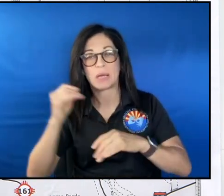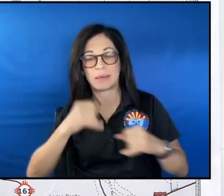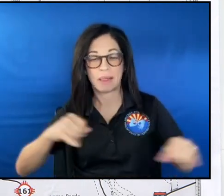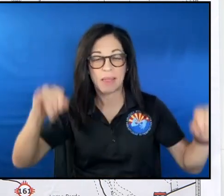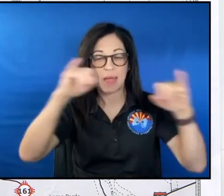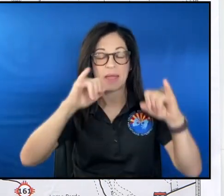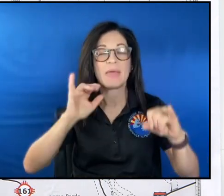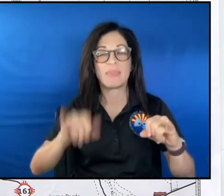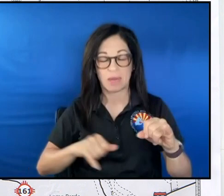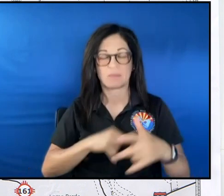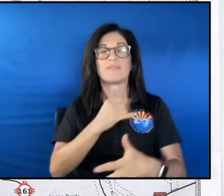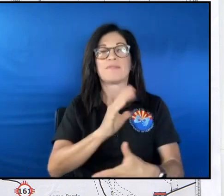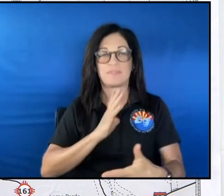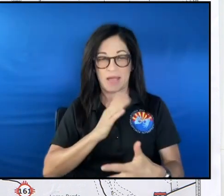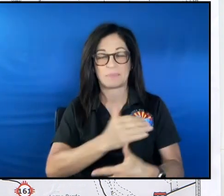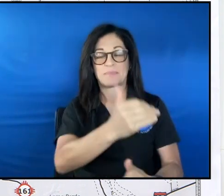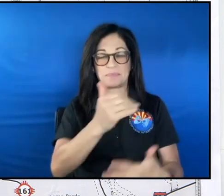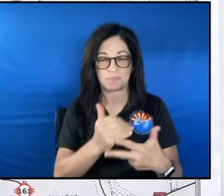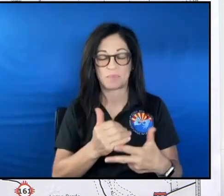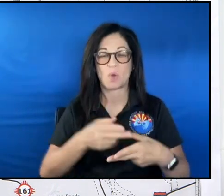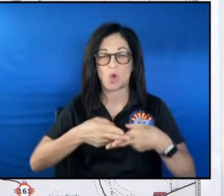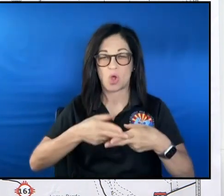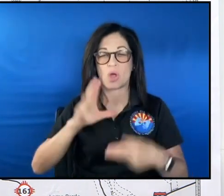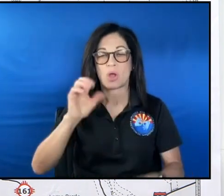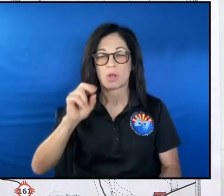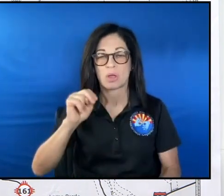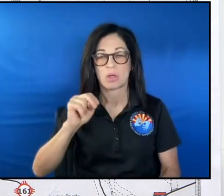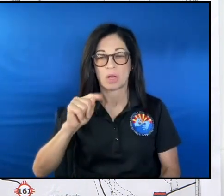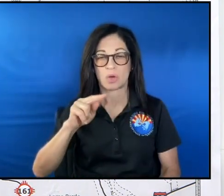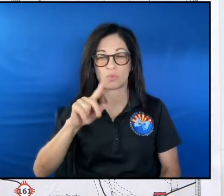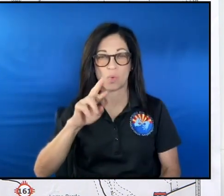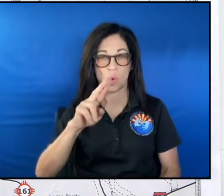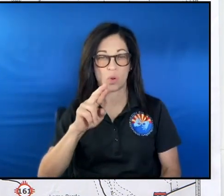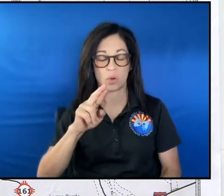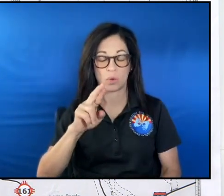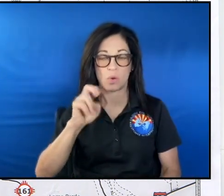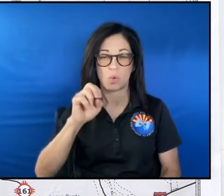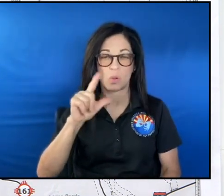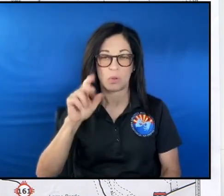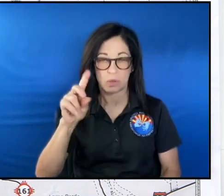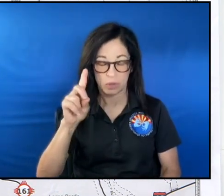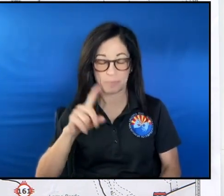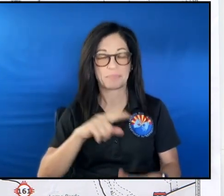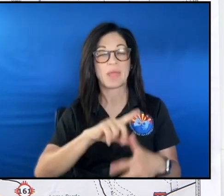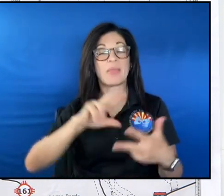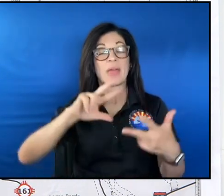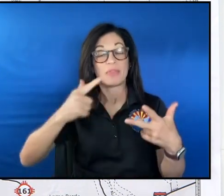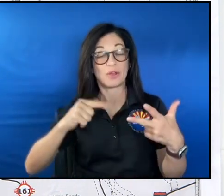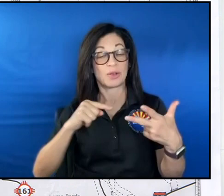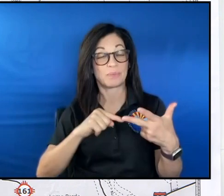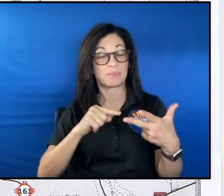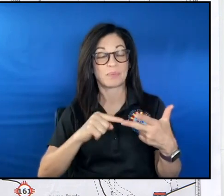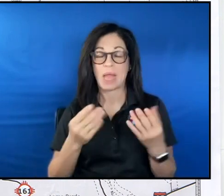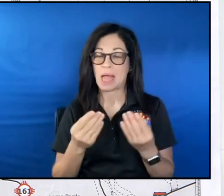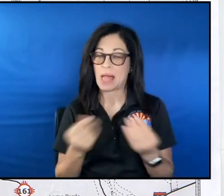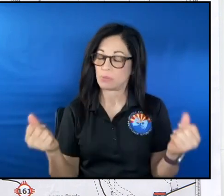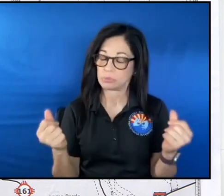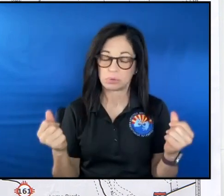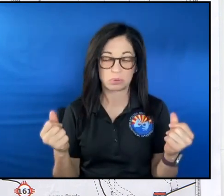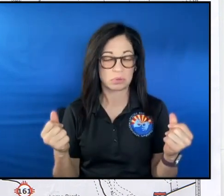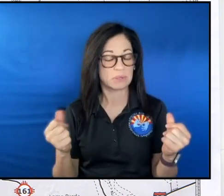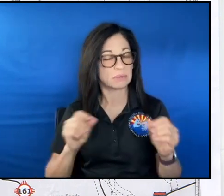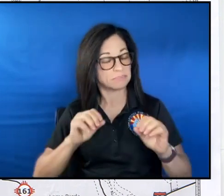controlled. And then there's a third phase, which then we call it out. So that's absolutely no way that there's any